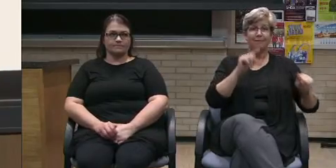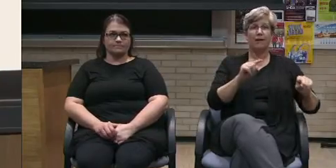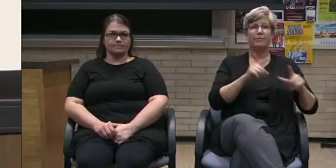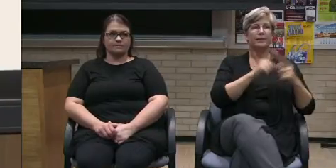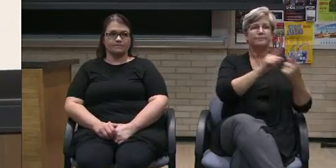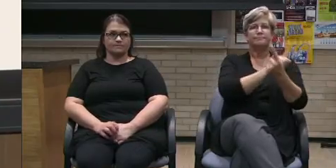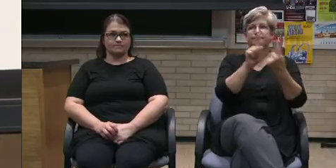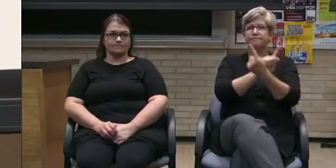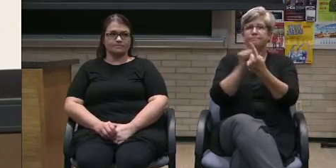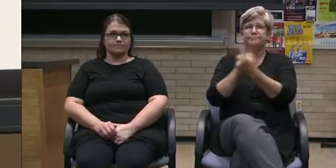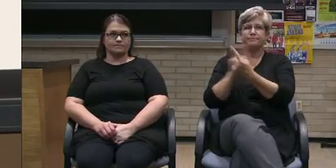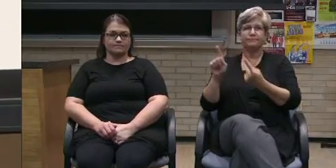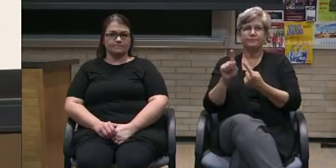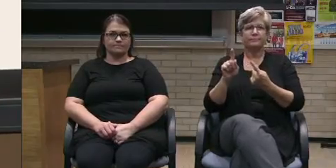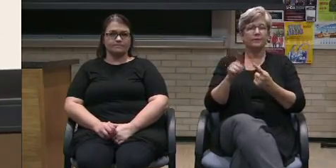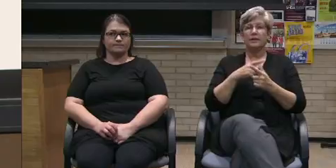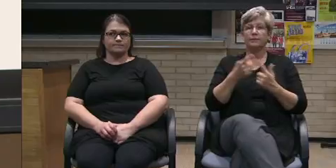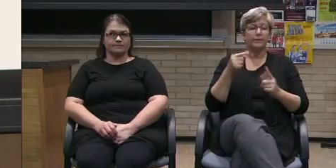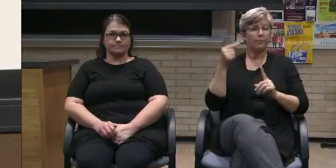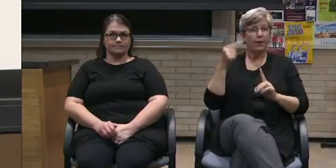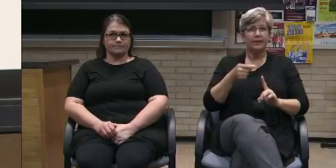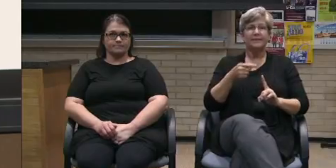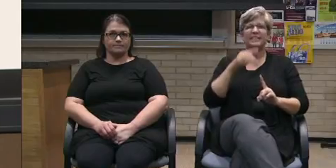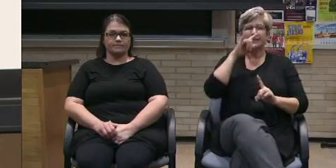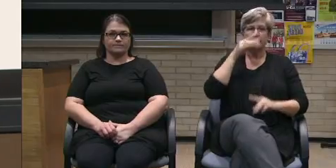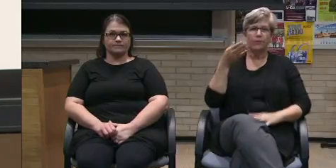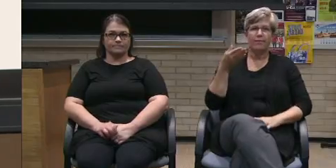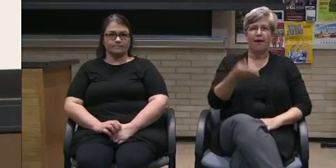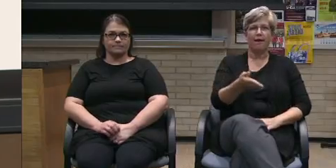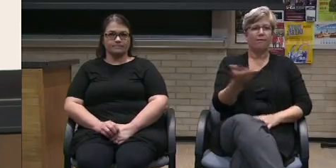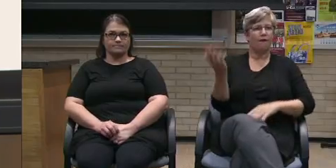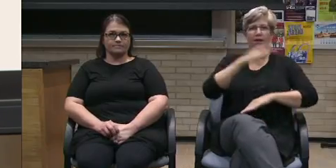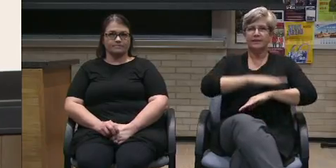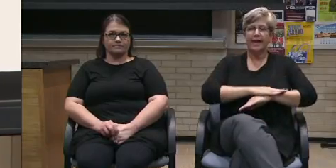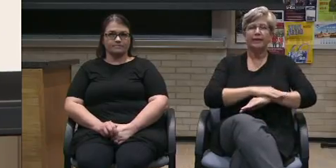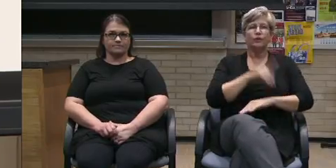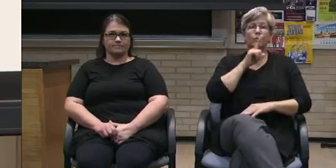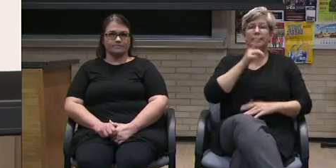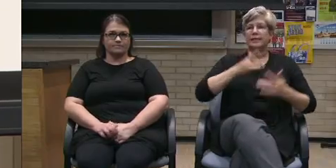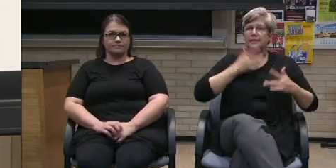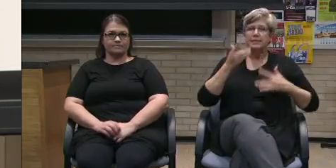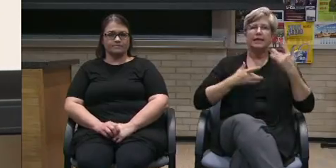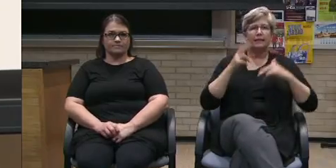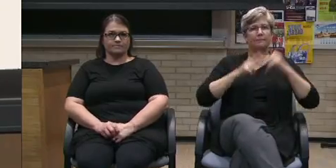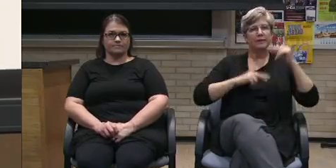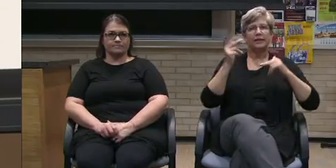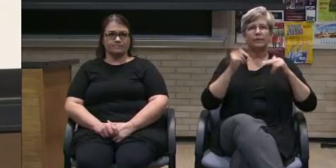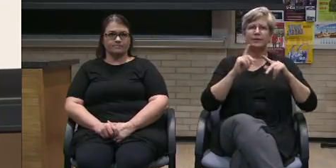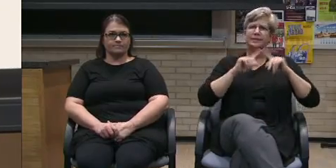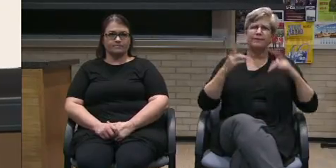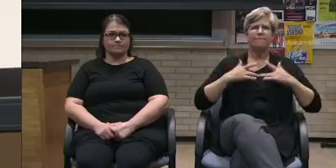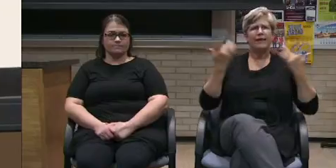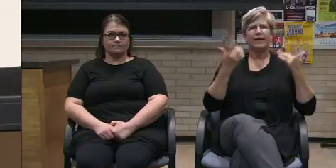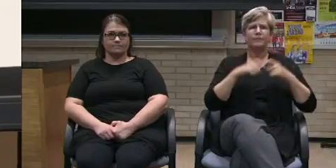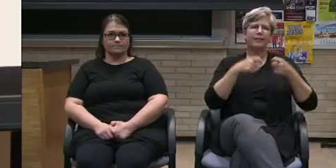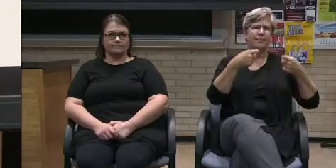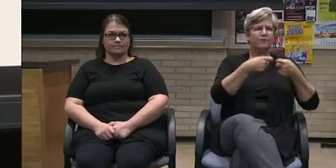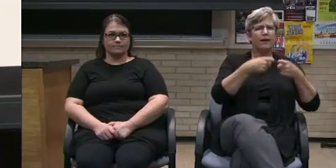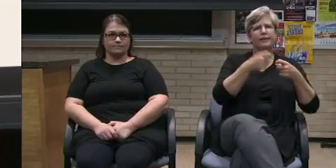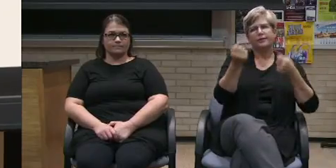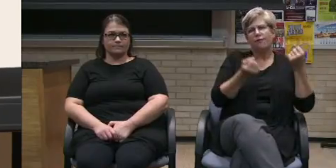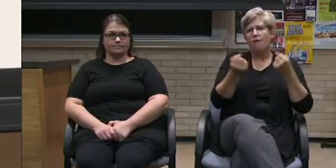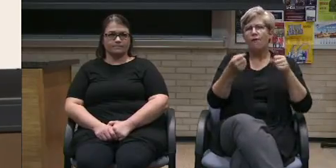came onto the campus and spent, and there was food, by the way, and spent the day in this really exciting building. of electronics and cars